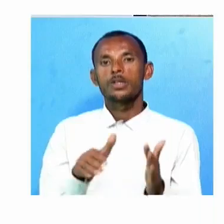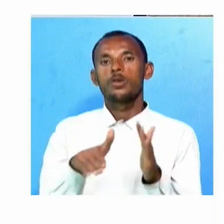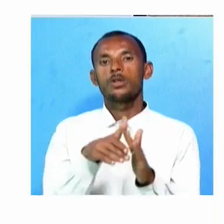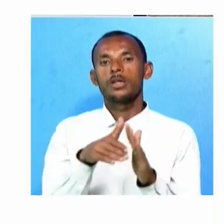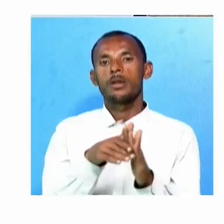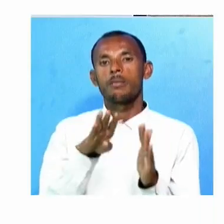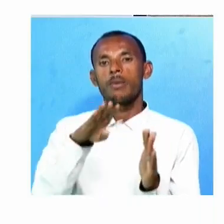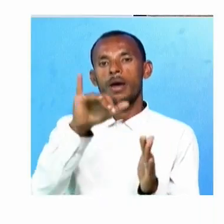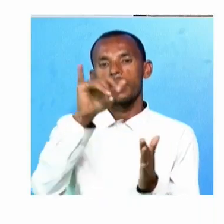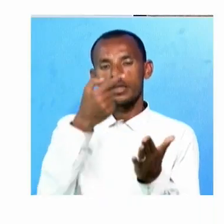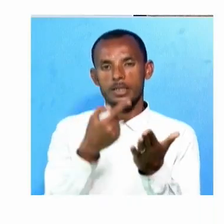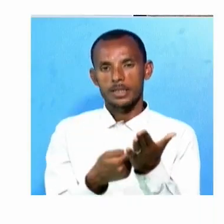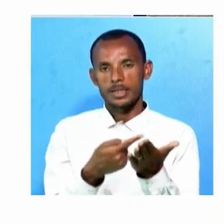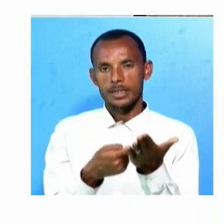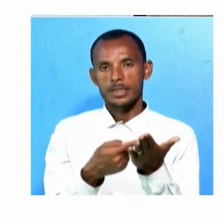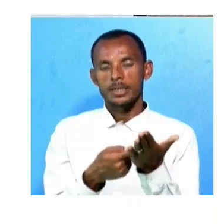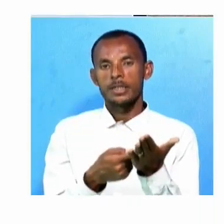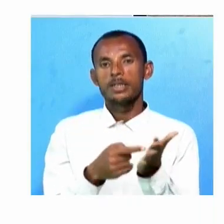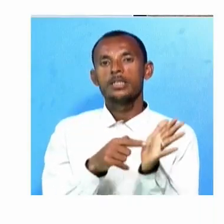by